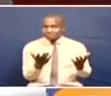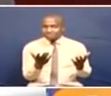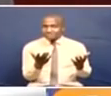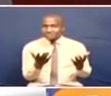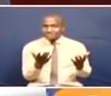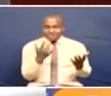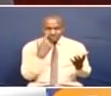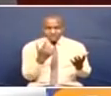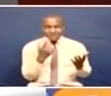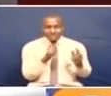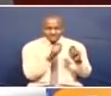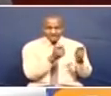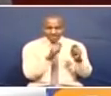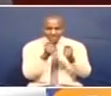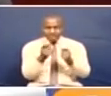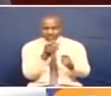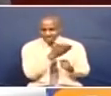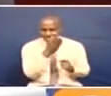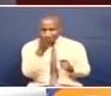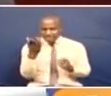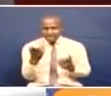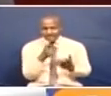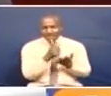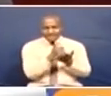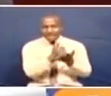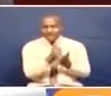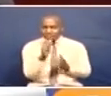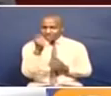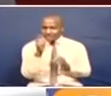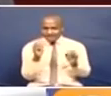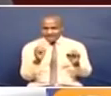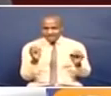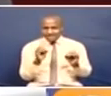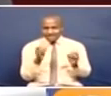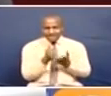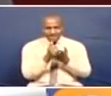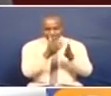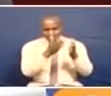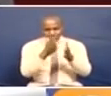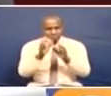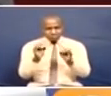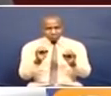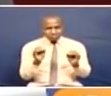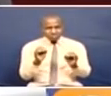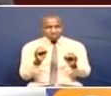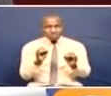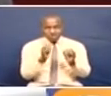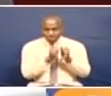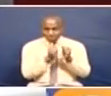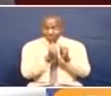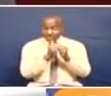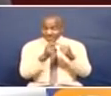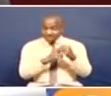tribal tone that is not helping this country. It's not helping anybody. Yeah. I'm more concerned with that because October 17th will come and